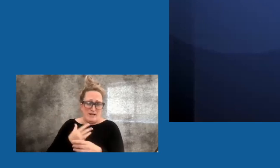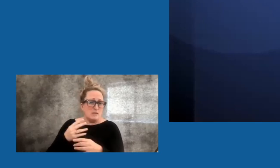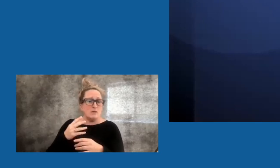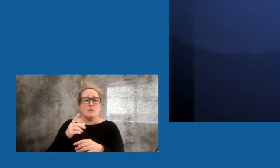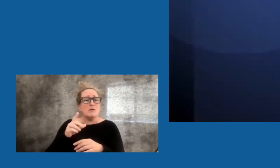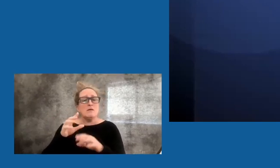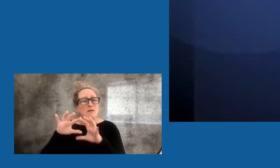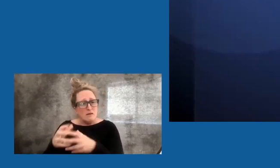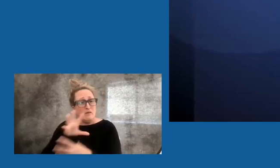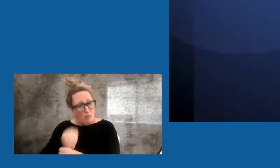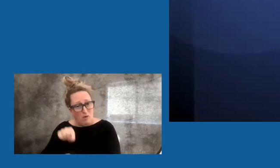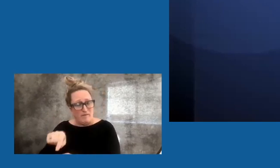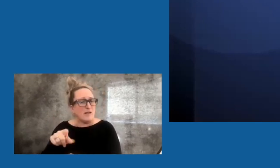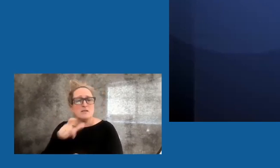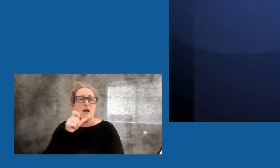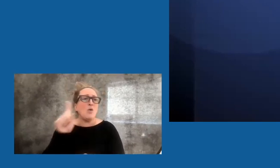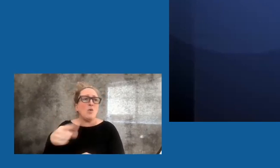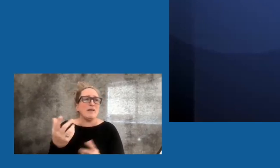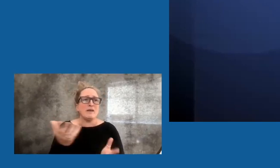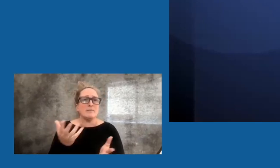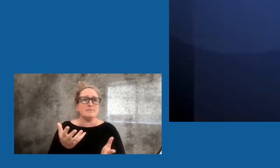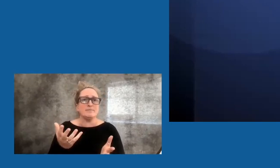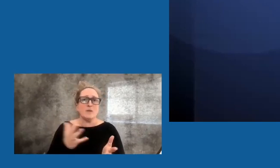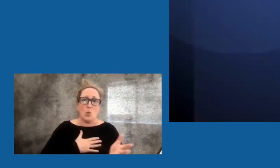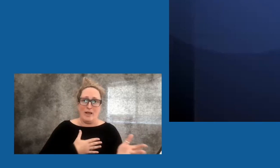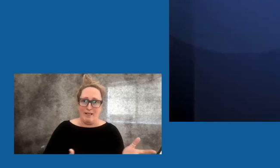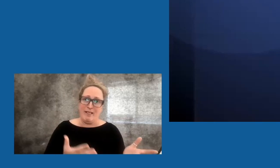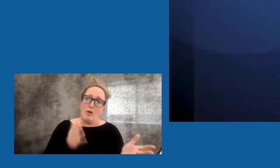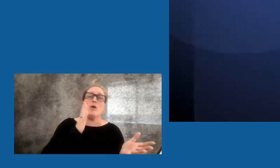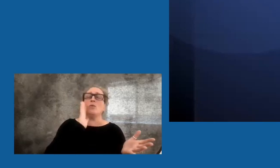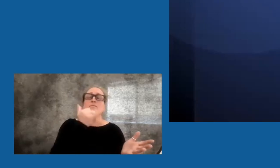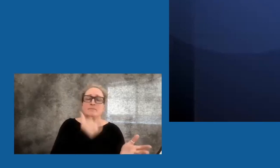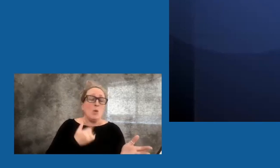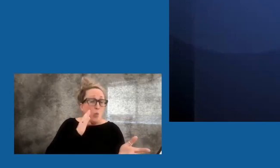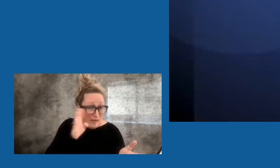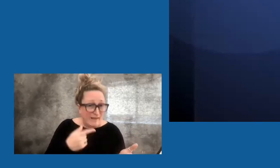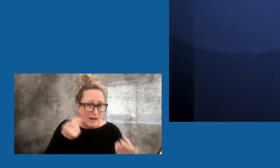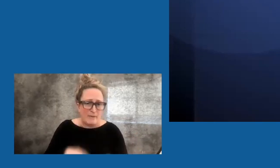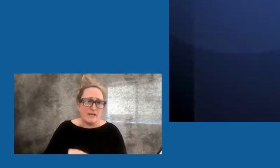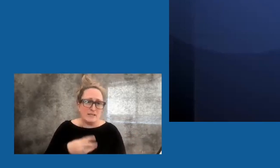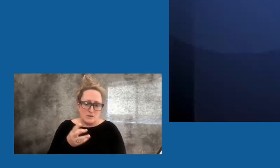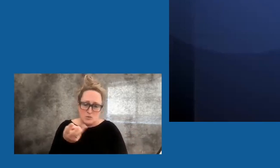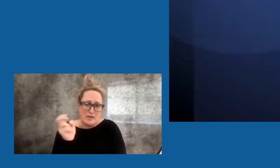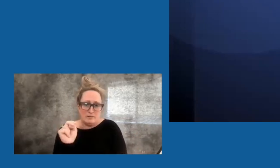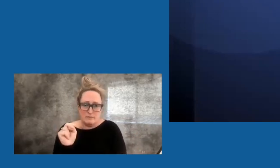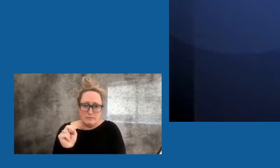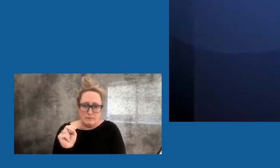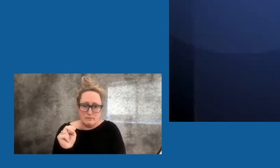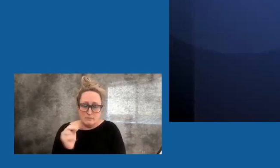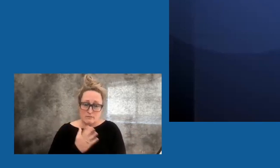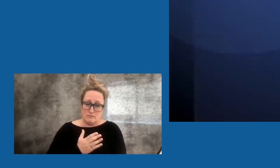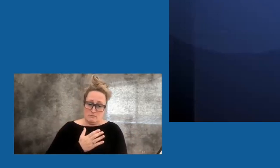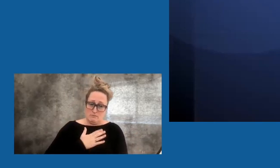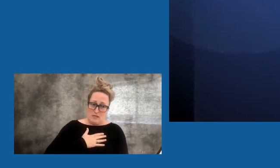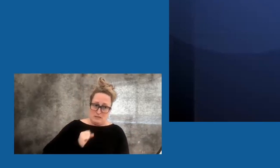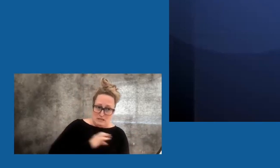matter of will it happen to somebody I know? It's a matter of when. Will it be a member of my